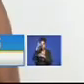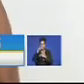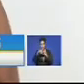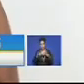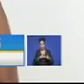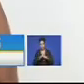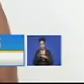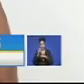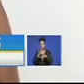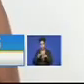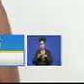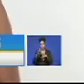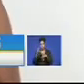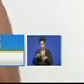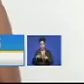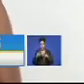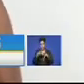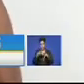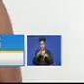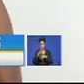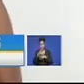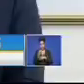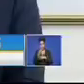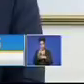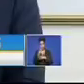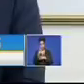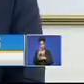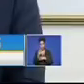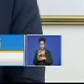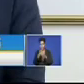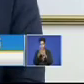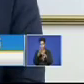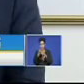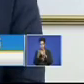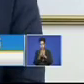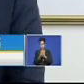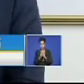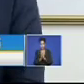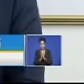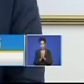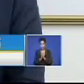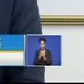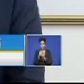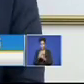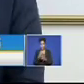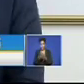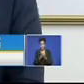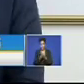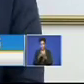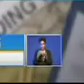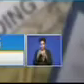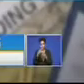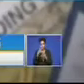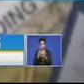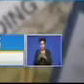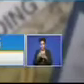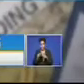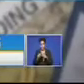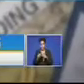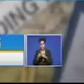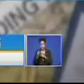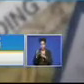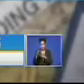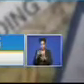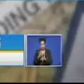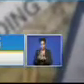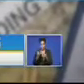travel advisories issued by the U.S. State Department. We are doing very well in tourism at this particular time. And the travel